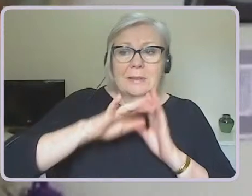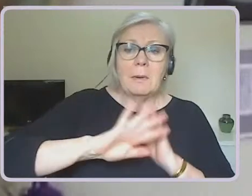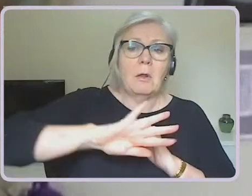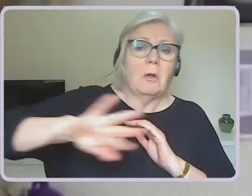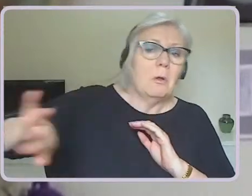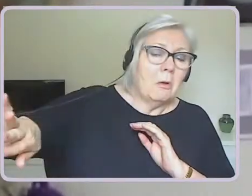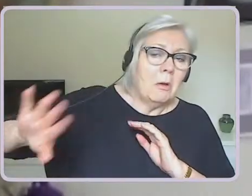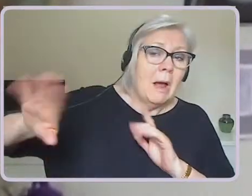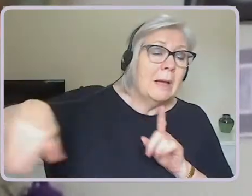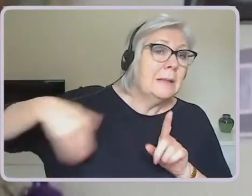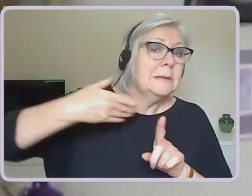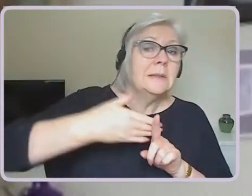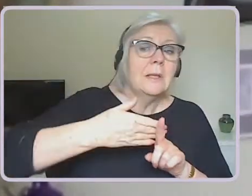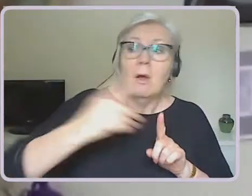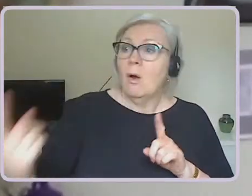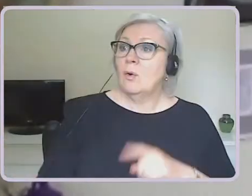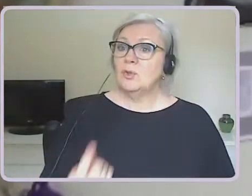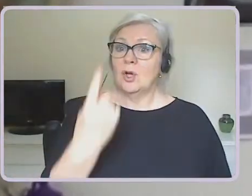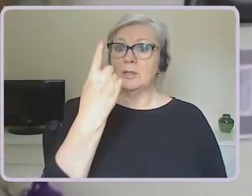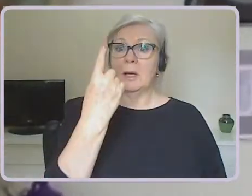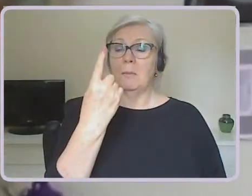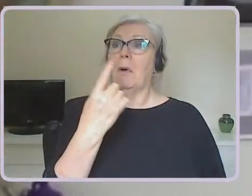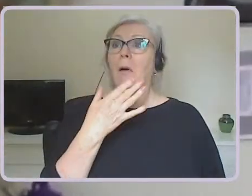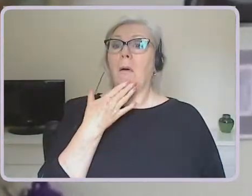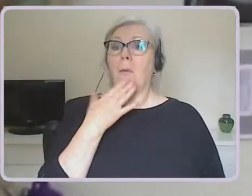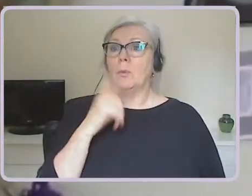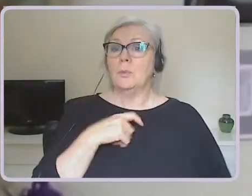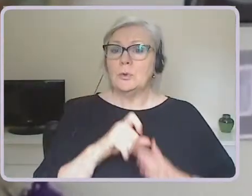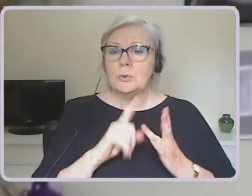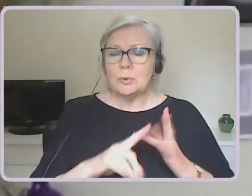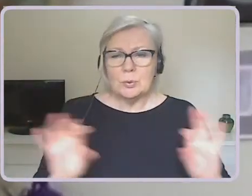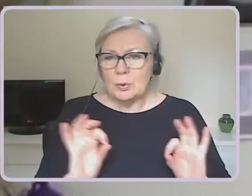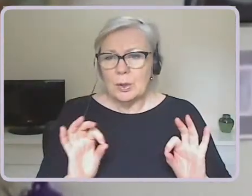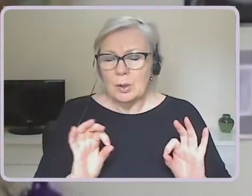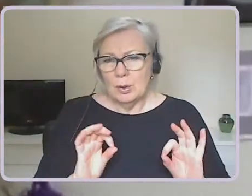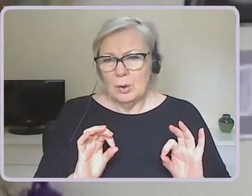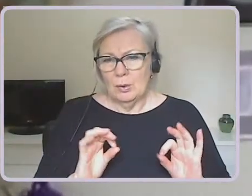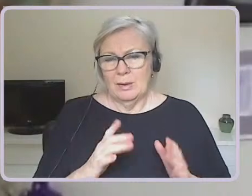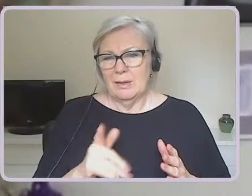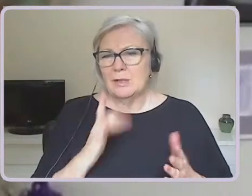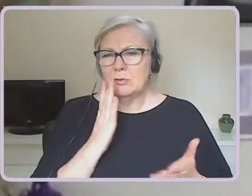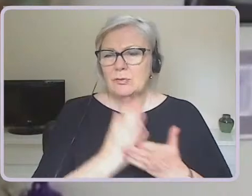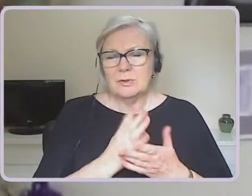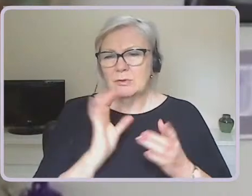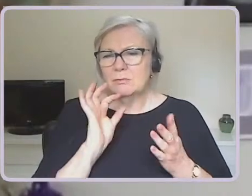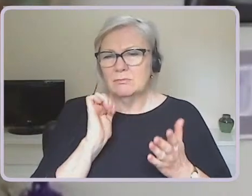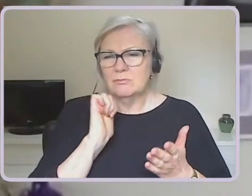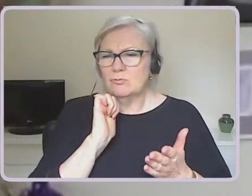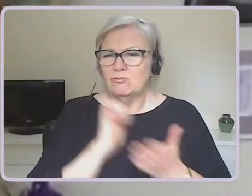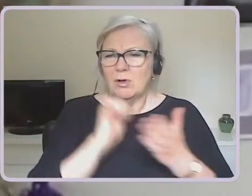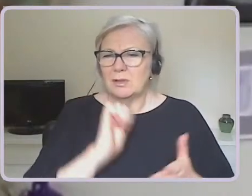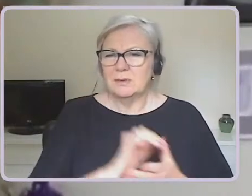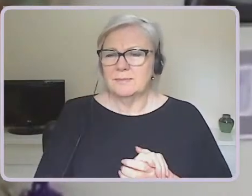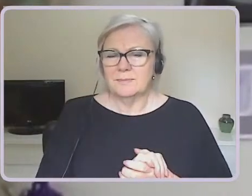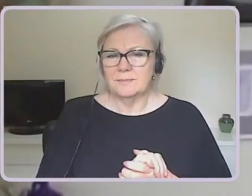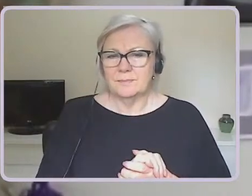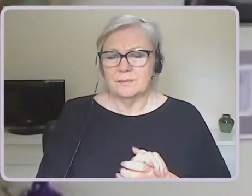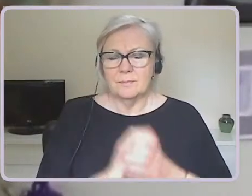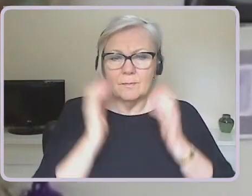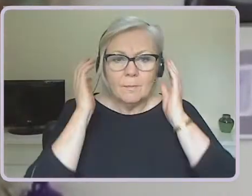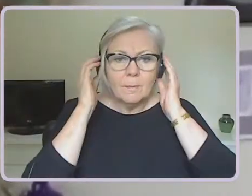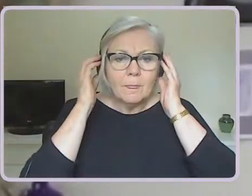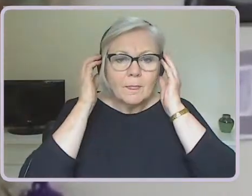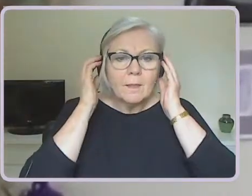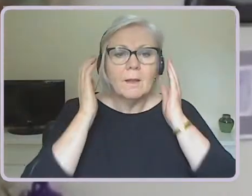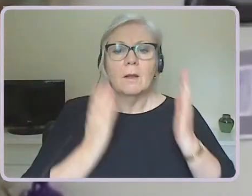somebody turns up at a relief centre. That's the absolute end point. We did learn during the